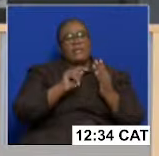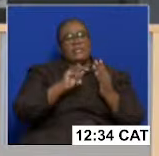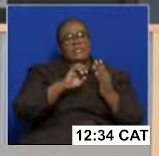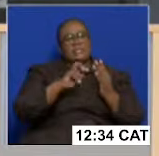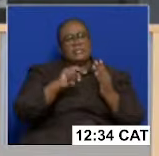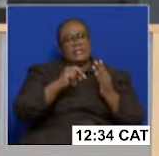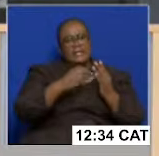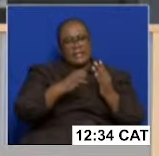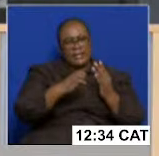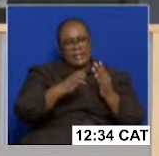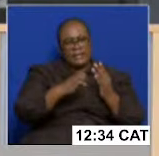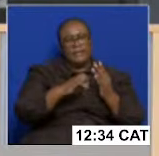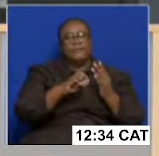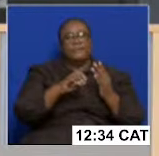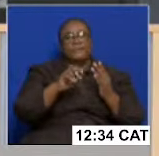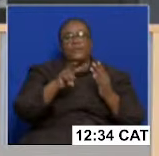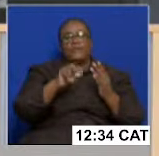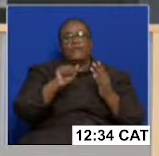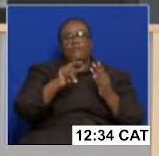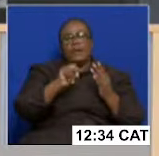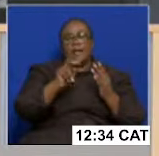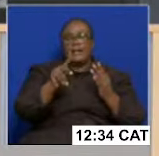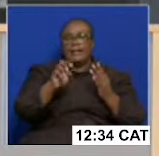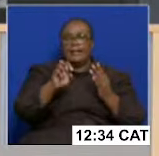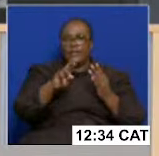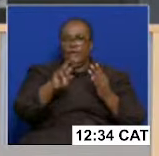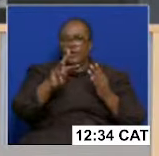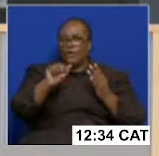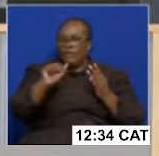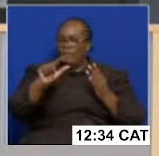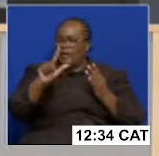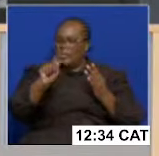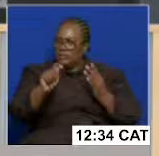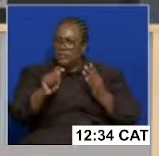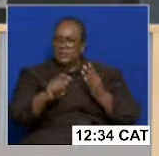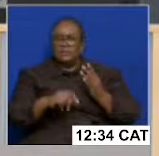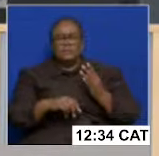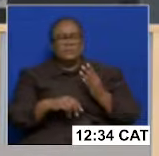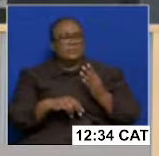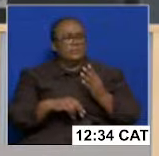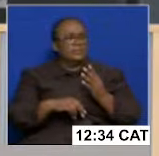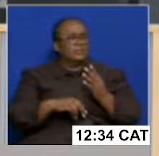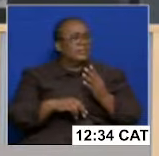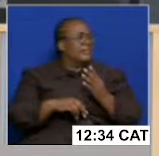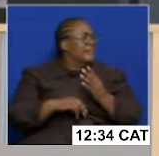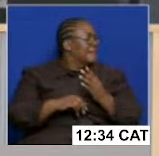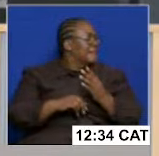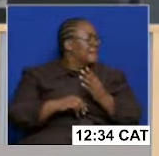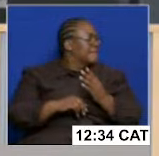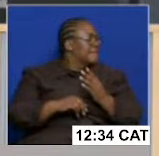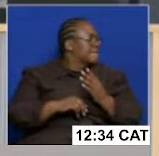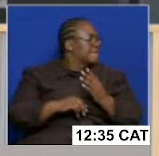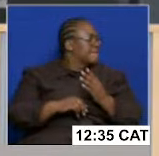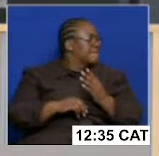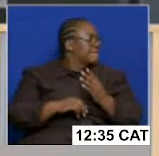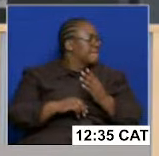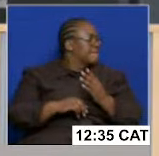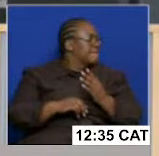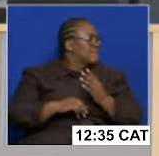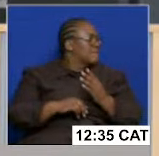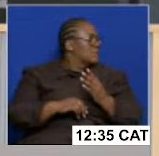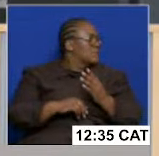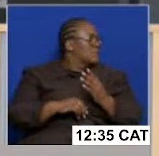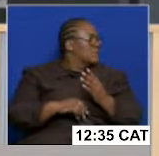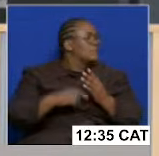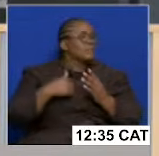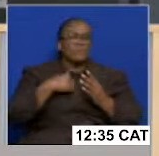I thought in Yes, Am I wrong? I just put the question to the witness